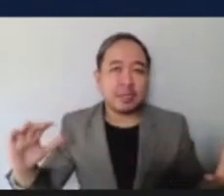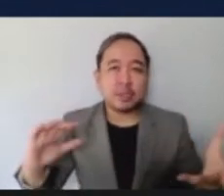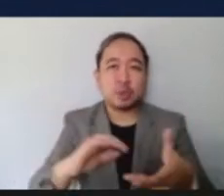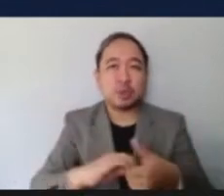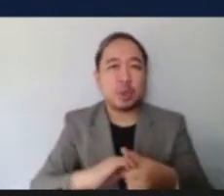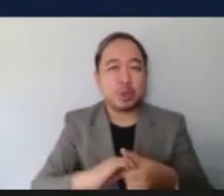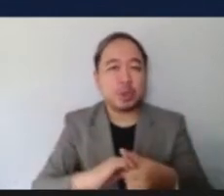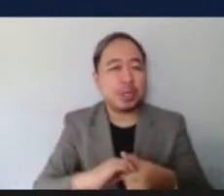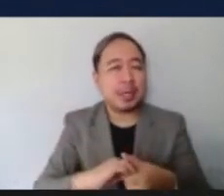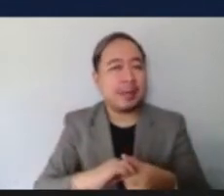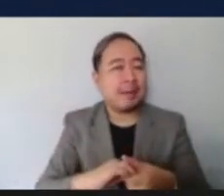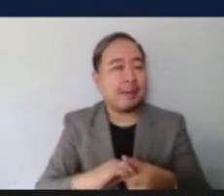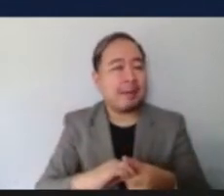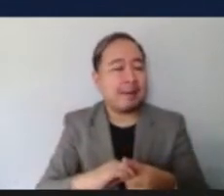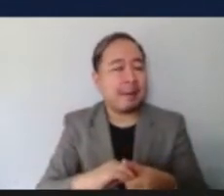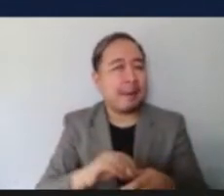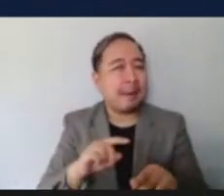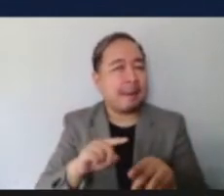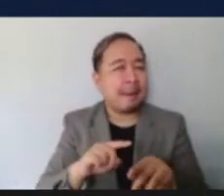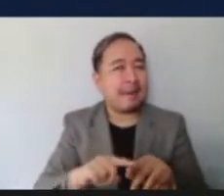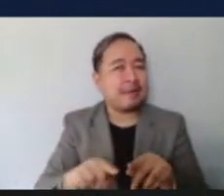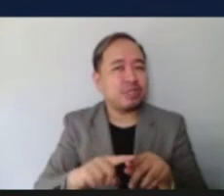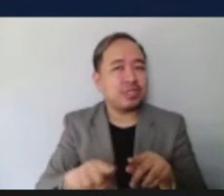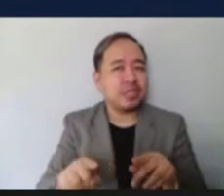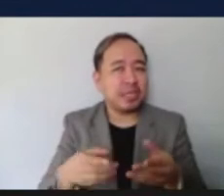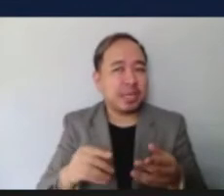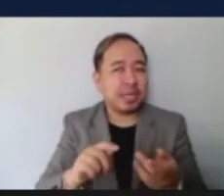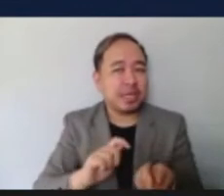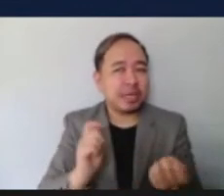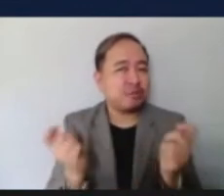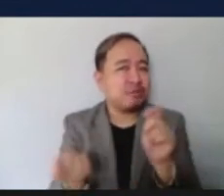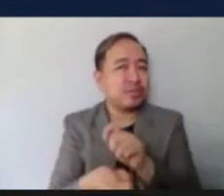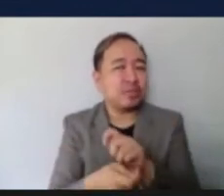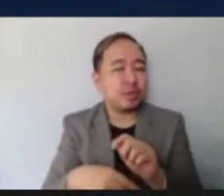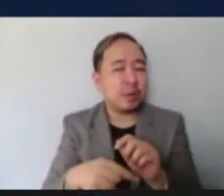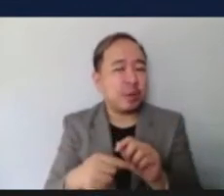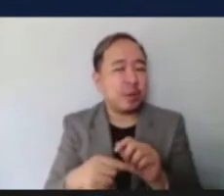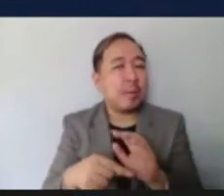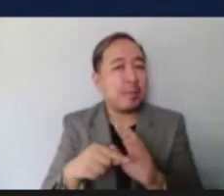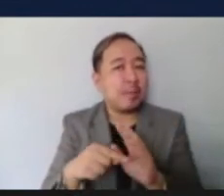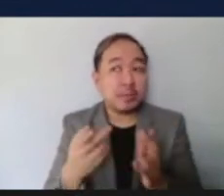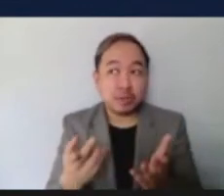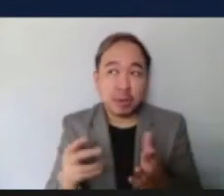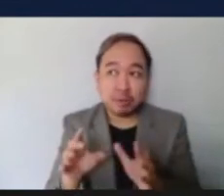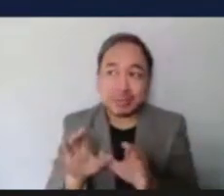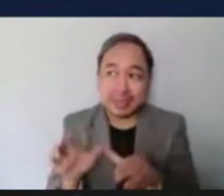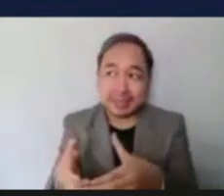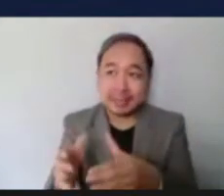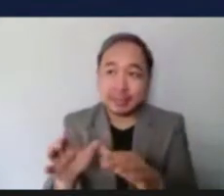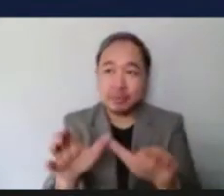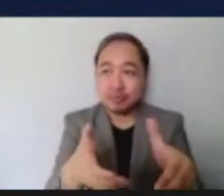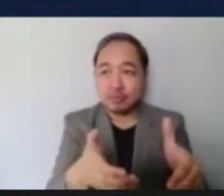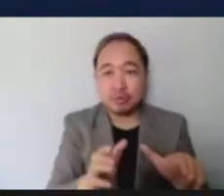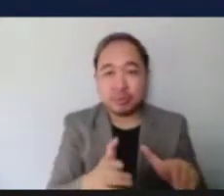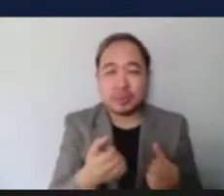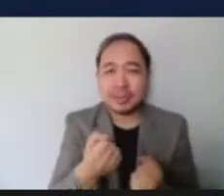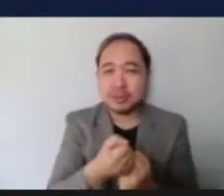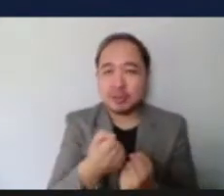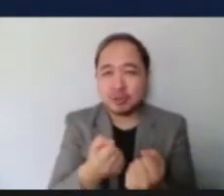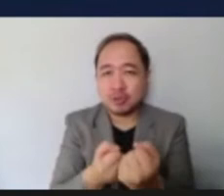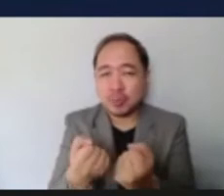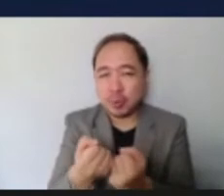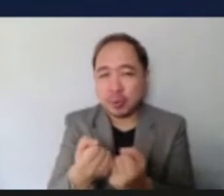transition partnership that pursue a just an ambitious power sector transition in Indonesia support